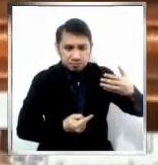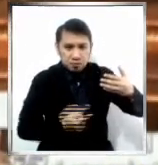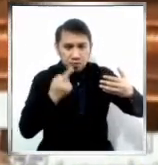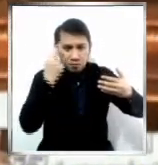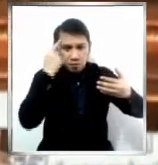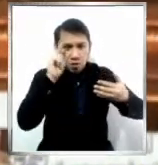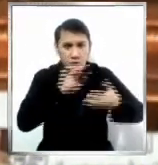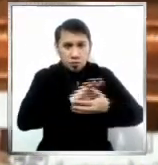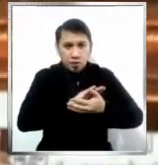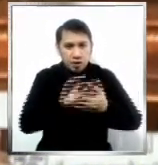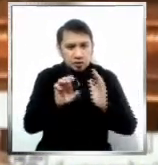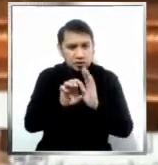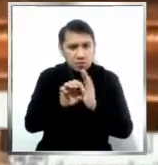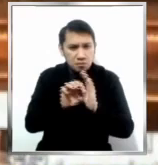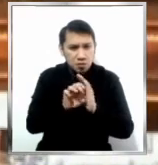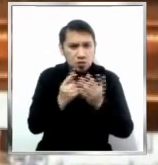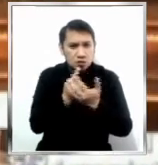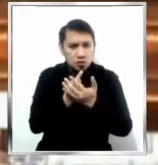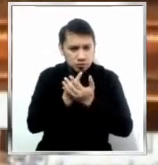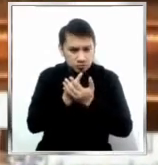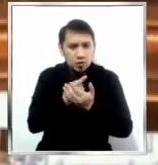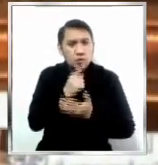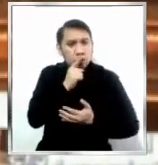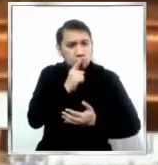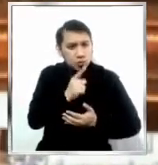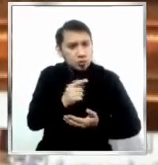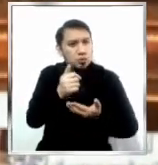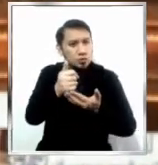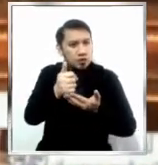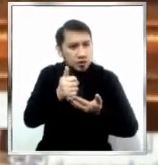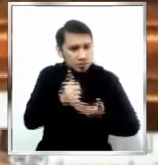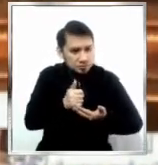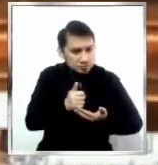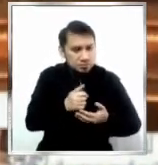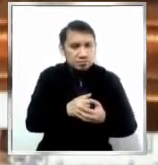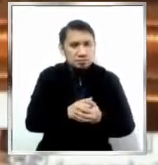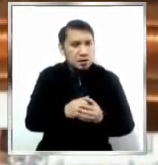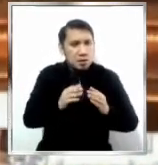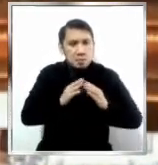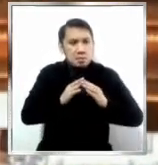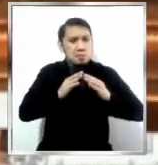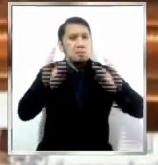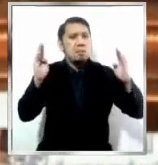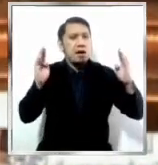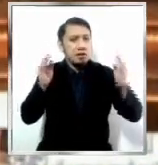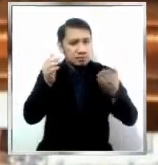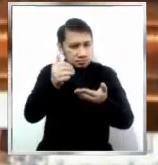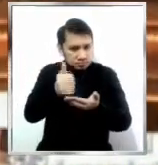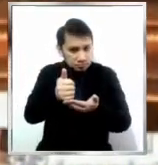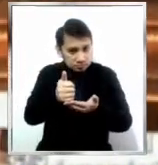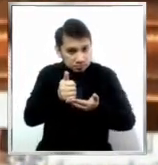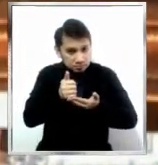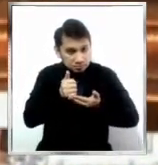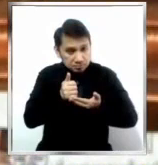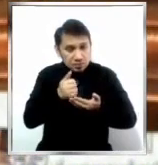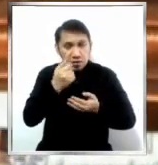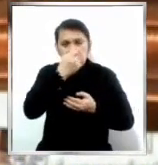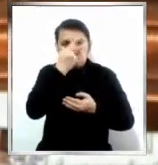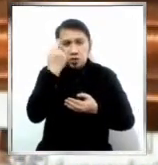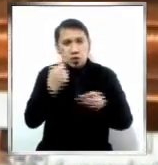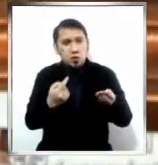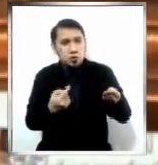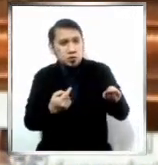quarantine, nakatulong talaga yon. Malaking tulong yon because kung konti lang ang taong